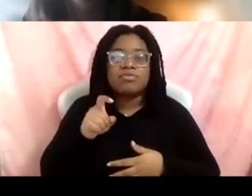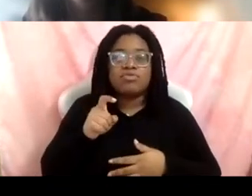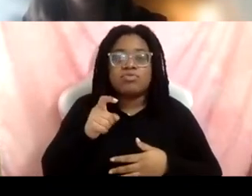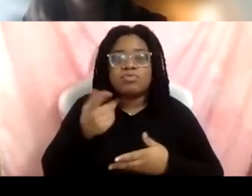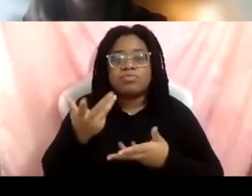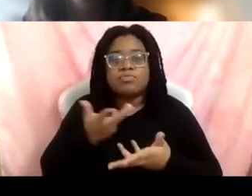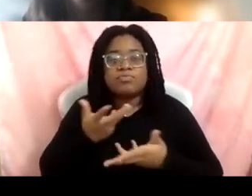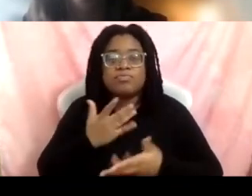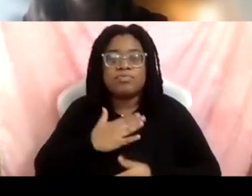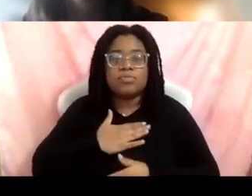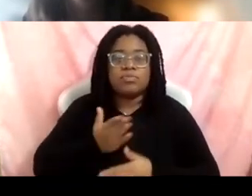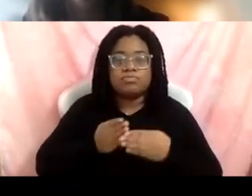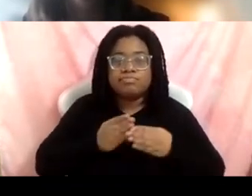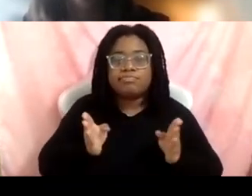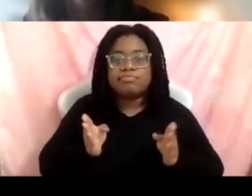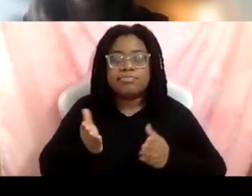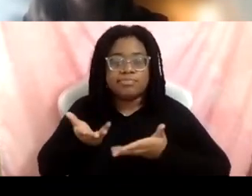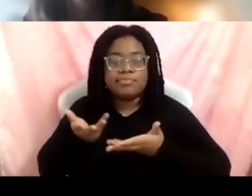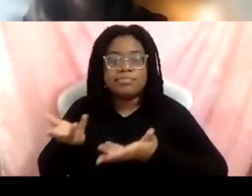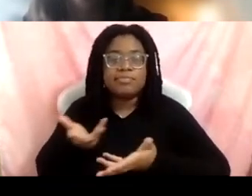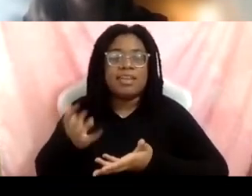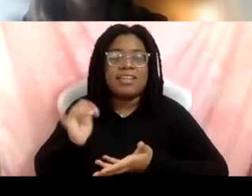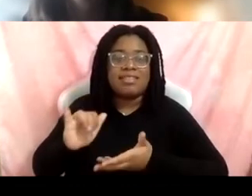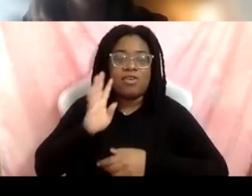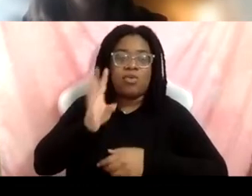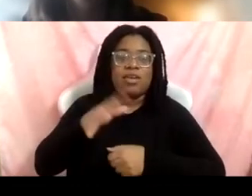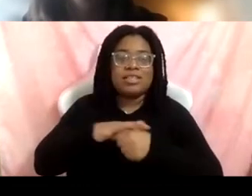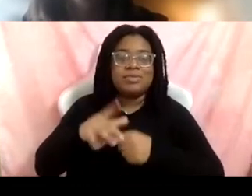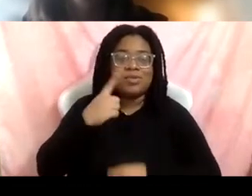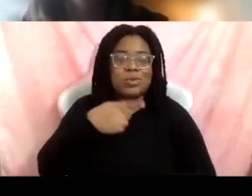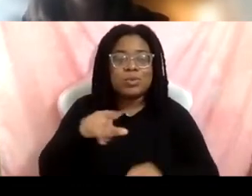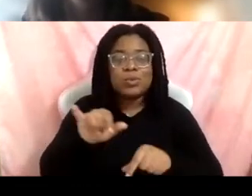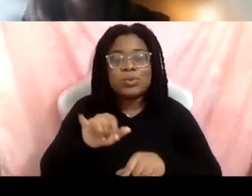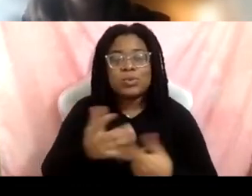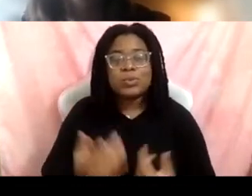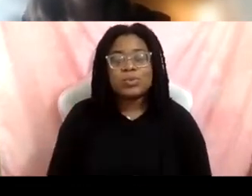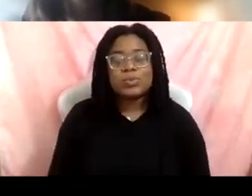be open and vulnerable with them so that they can help create a space for you as well.